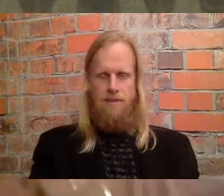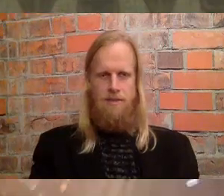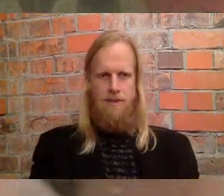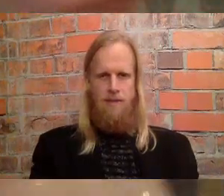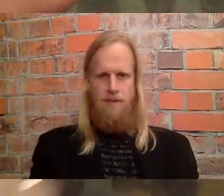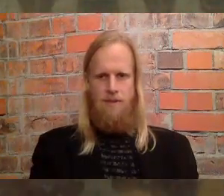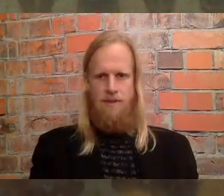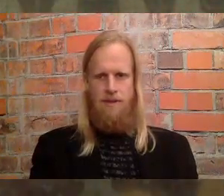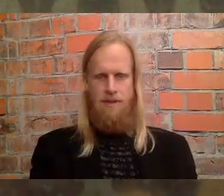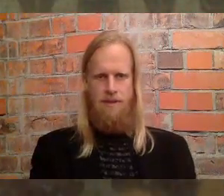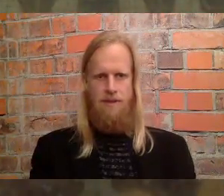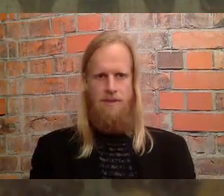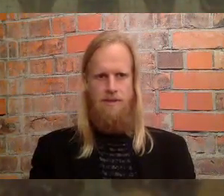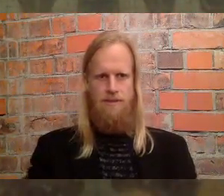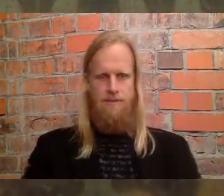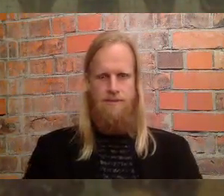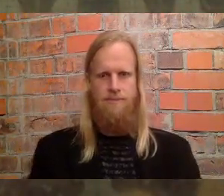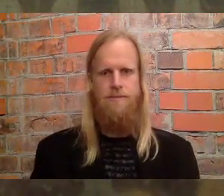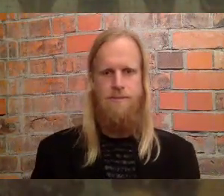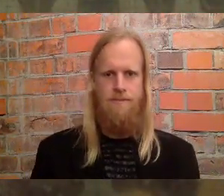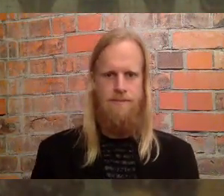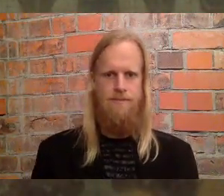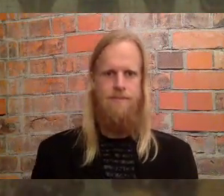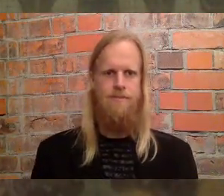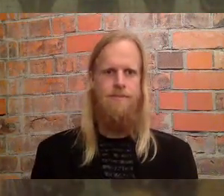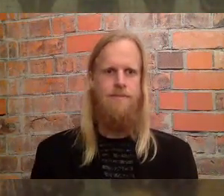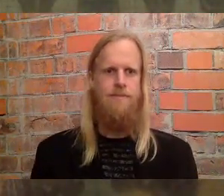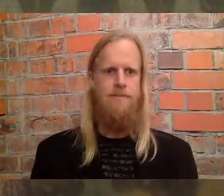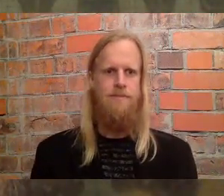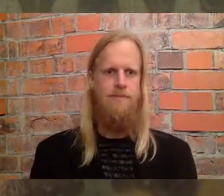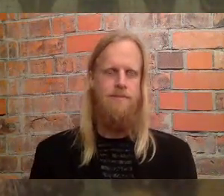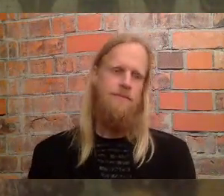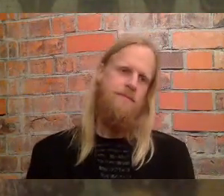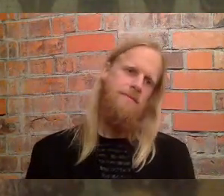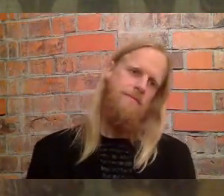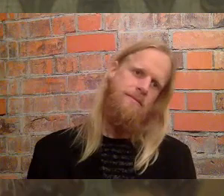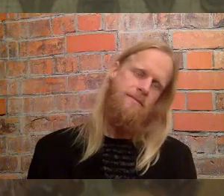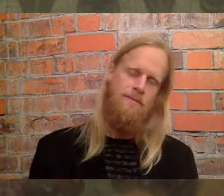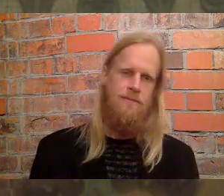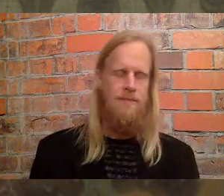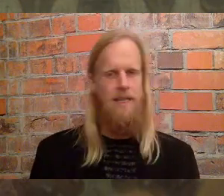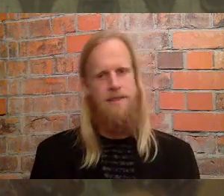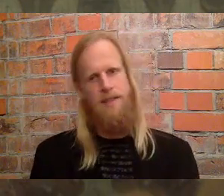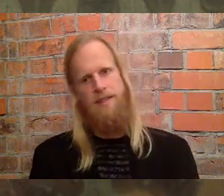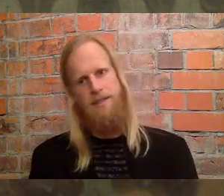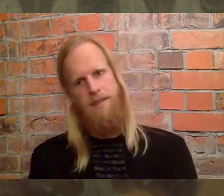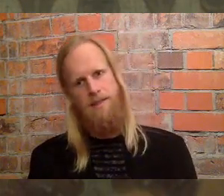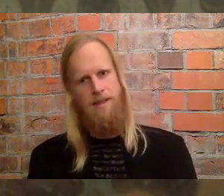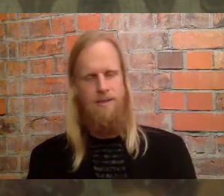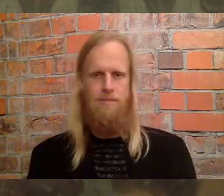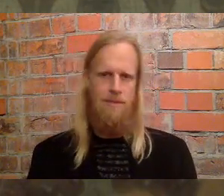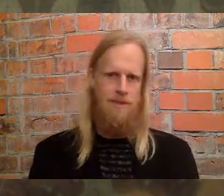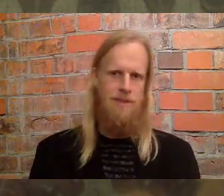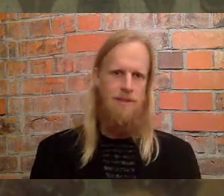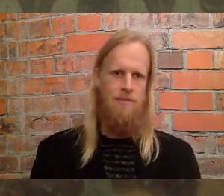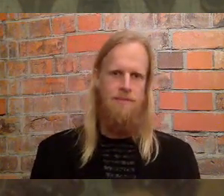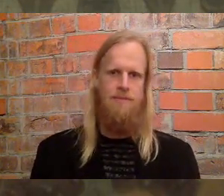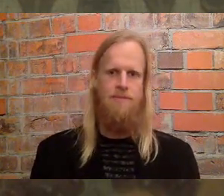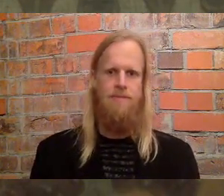Tap the inside of the wrist. And to take the next baby step.